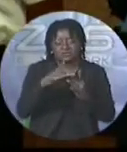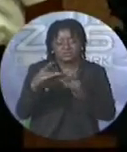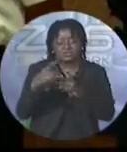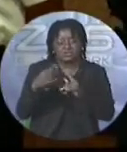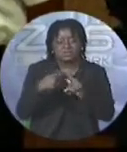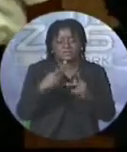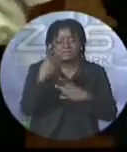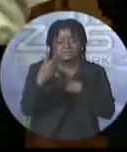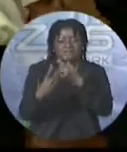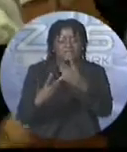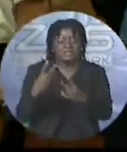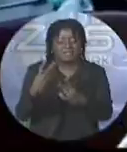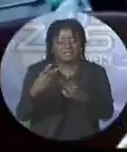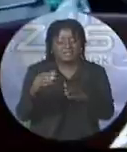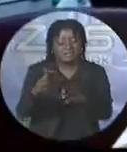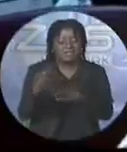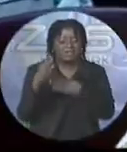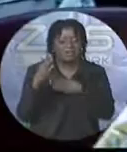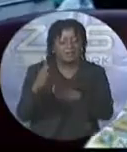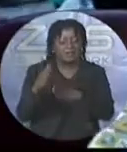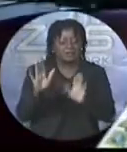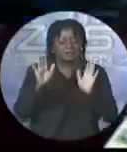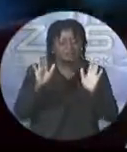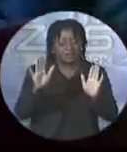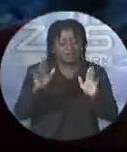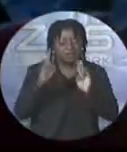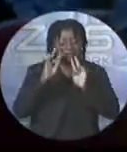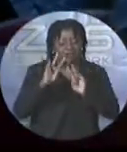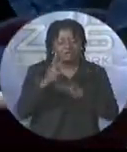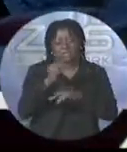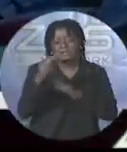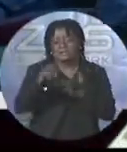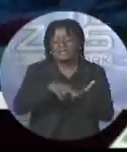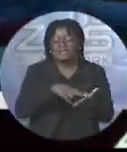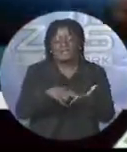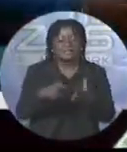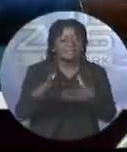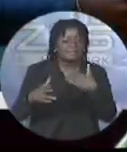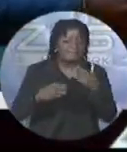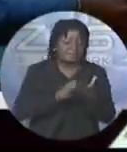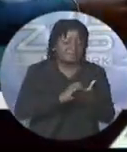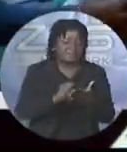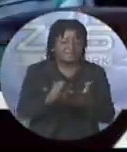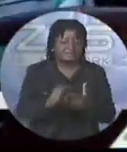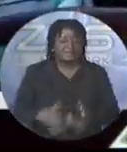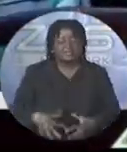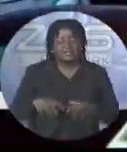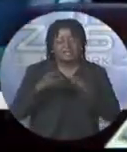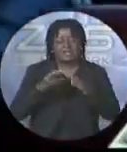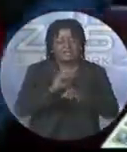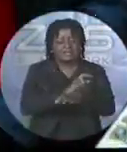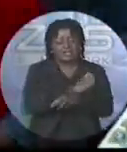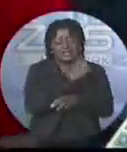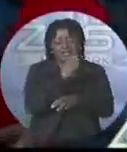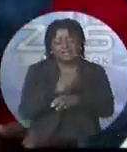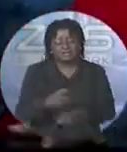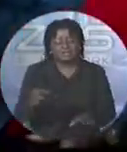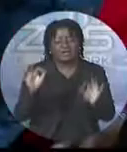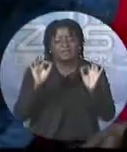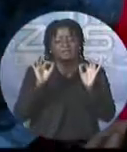was incredible, like watching them dance and sing and the life and the energy. It was